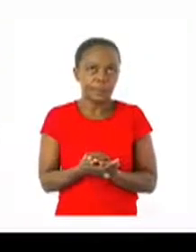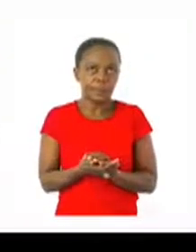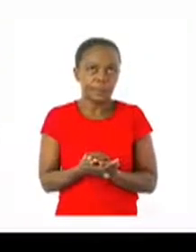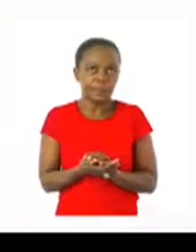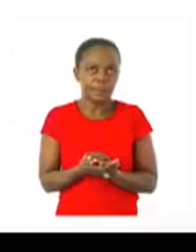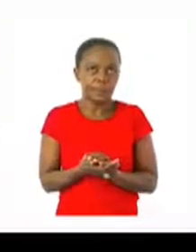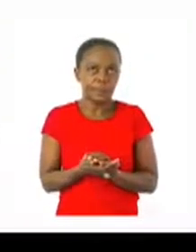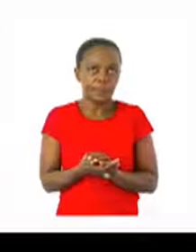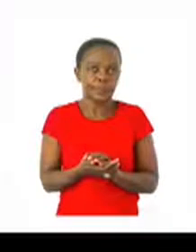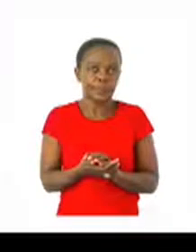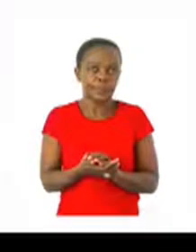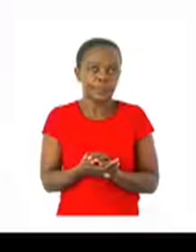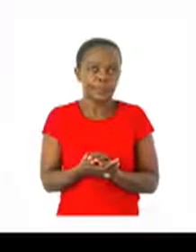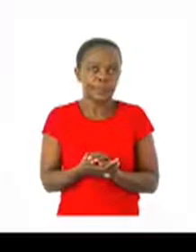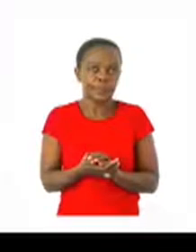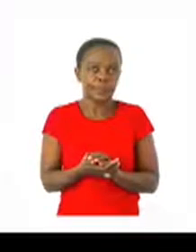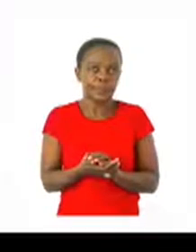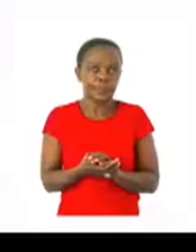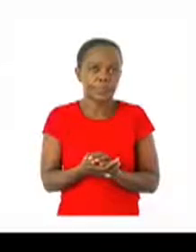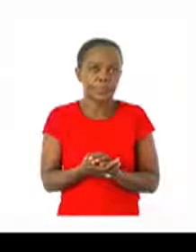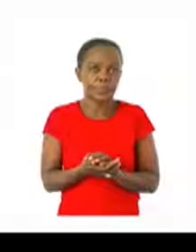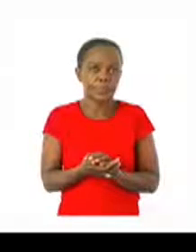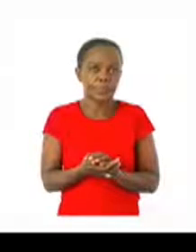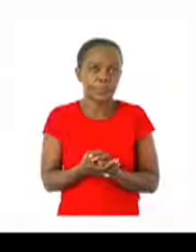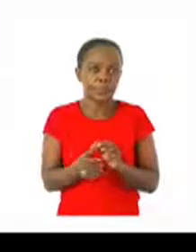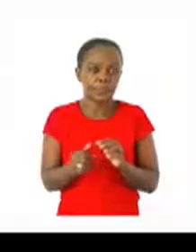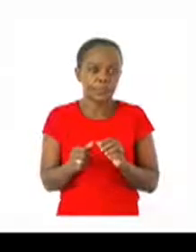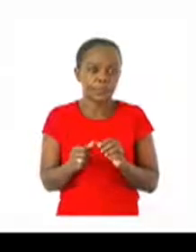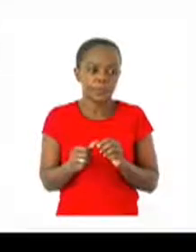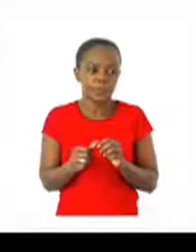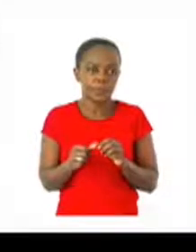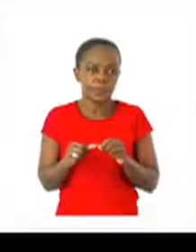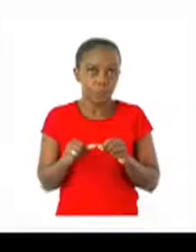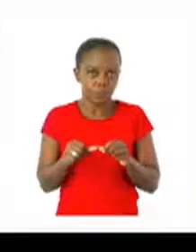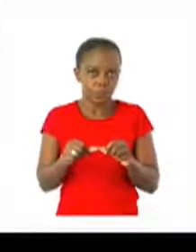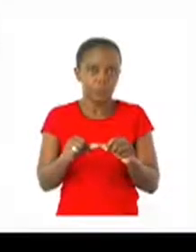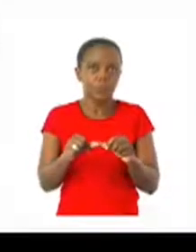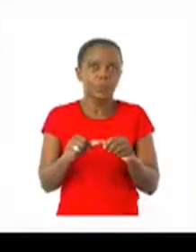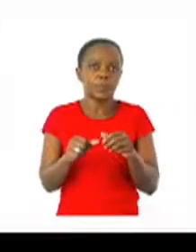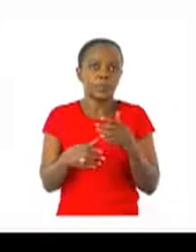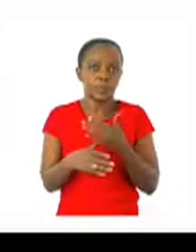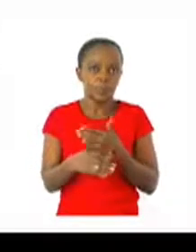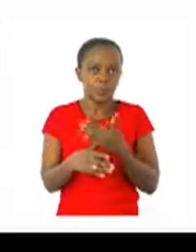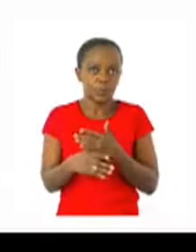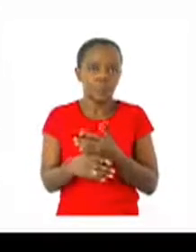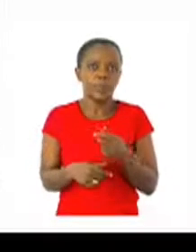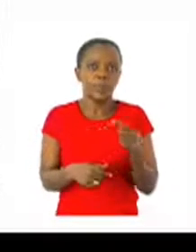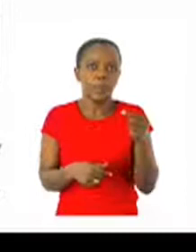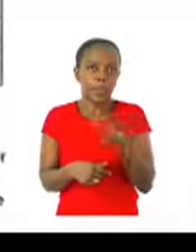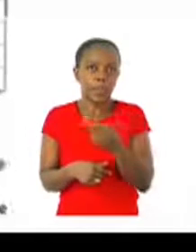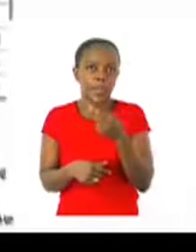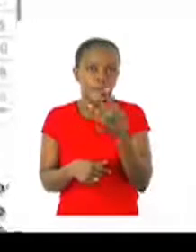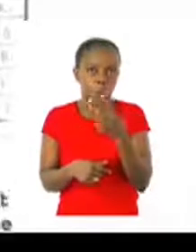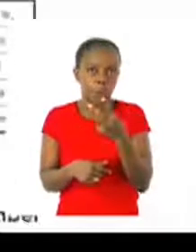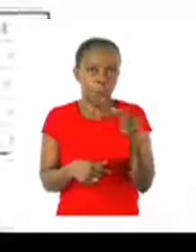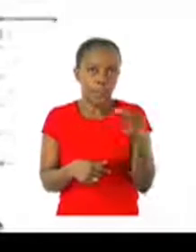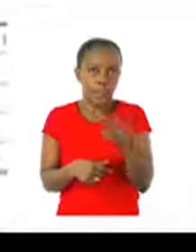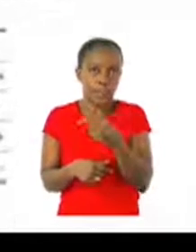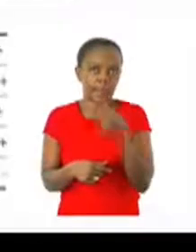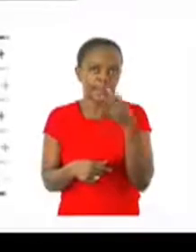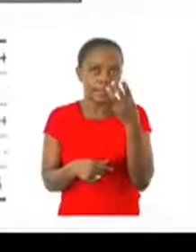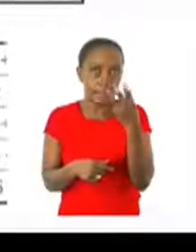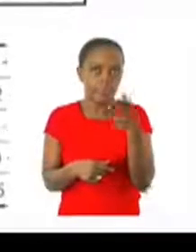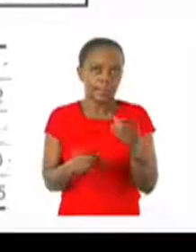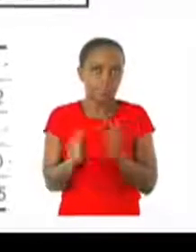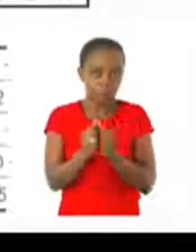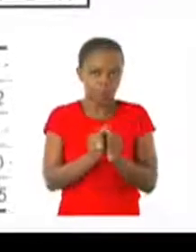complete that exercise that is for both grade 2s and grade 3s. I'm going to give